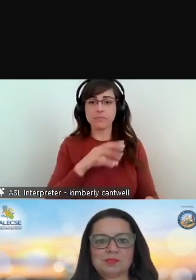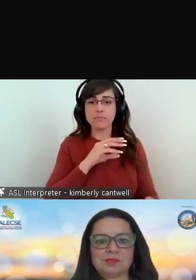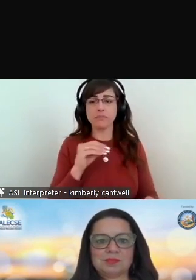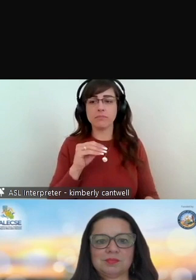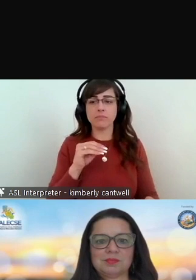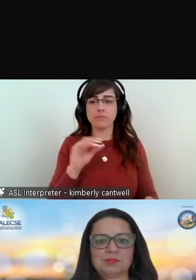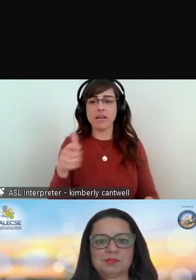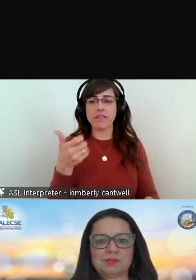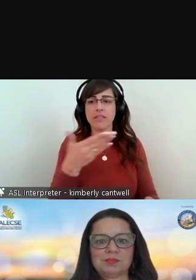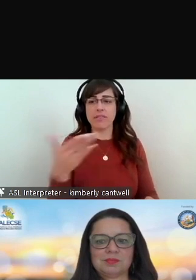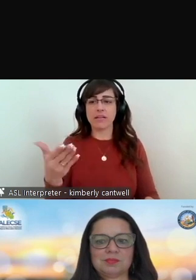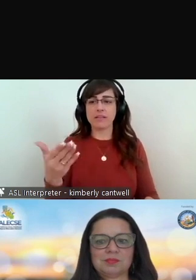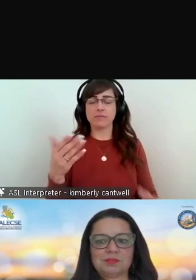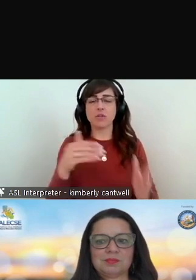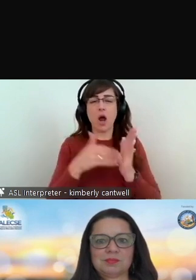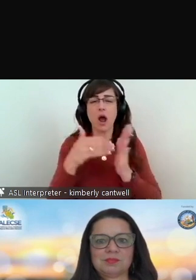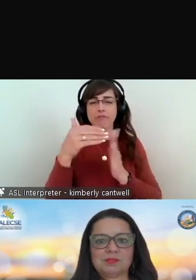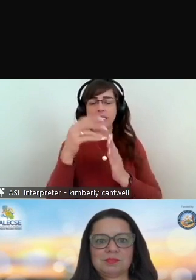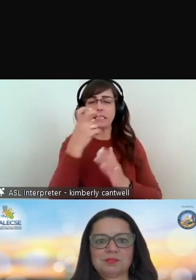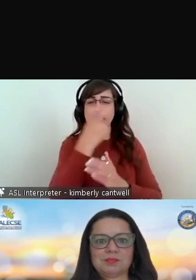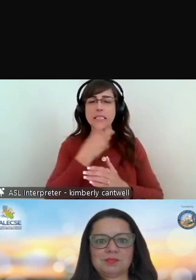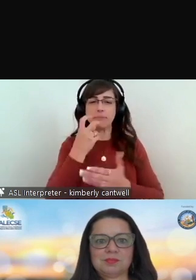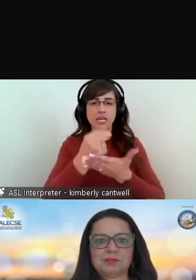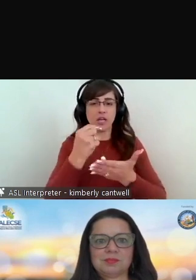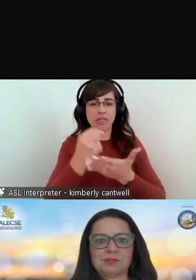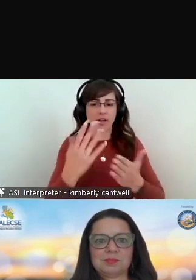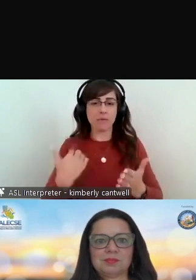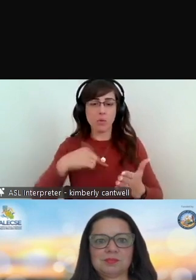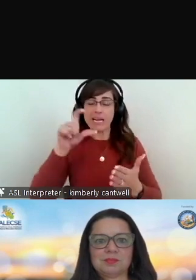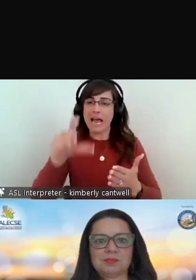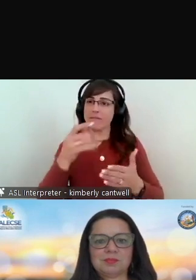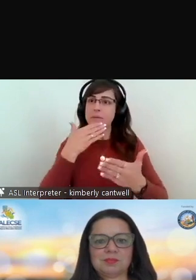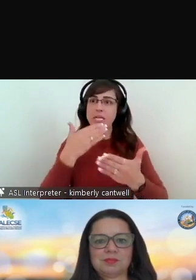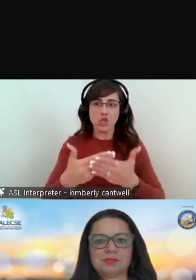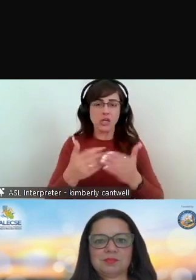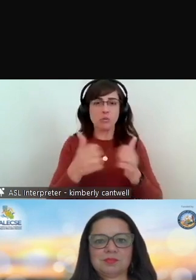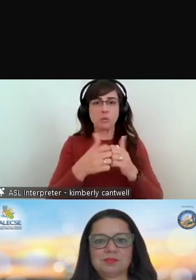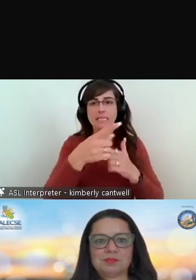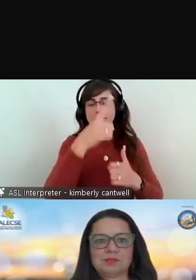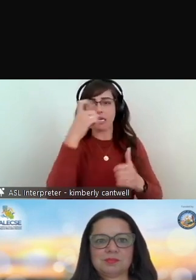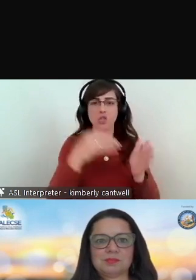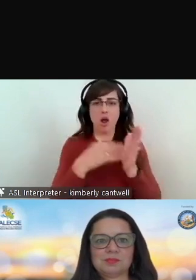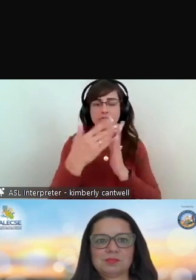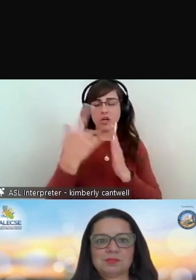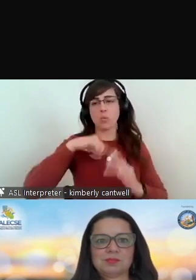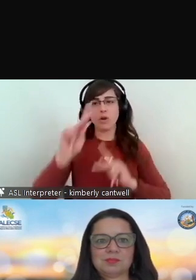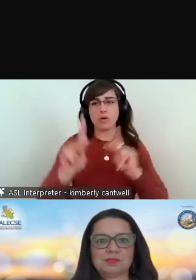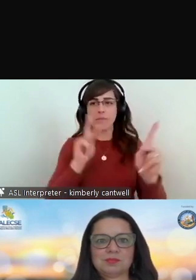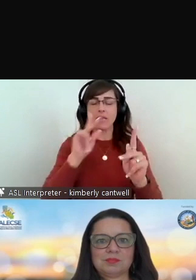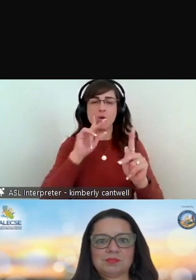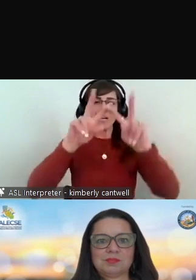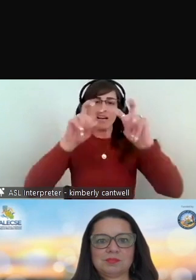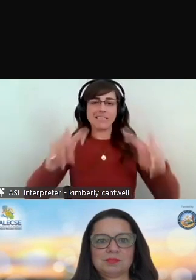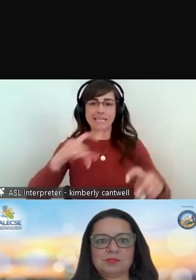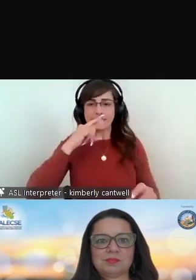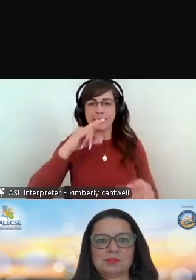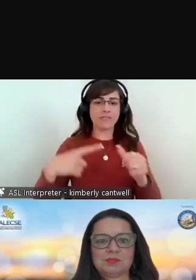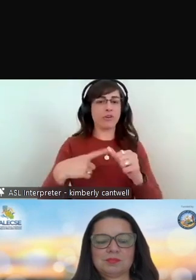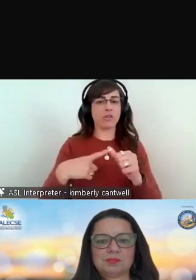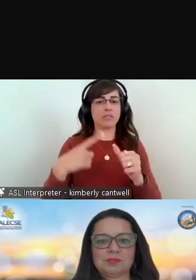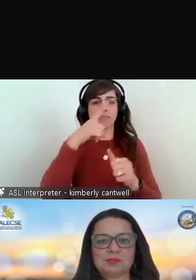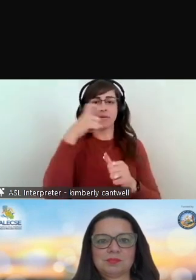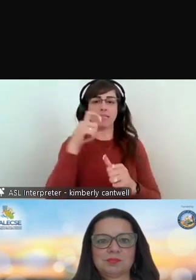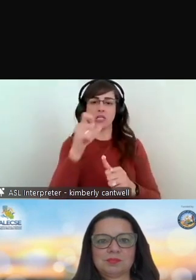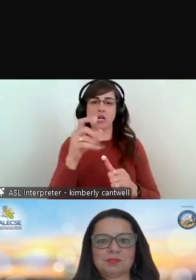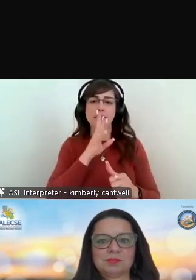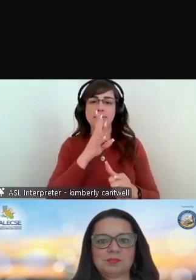And the other thing is that oftentimes speech therapists, we have to be really good at these because we're often the people who will assess kids first because they're